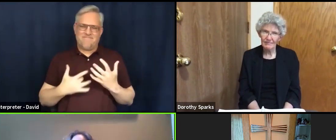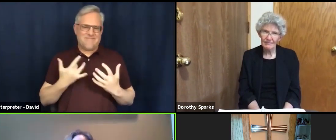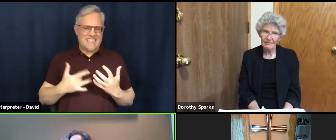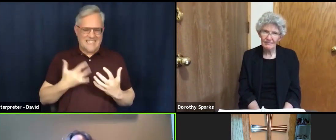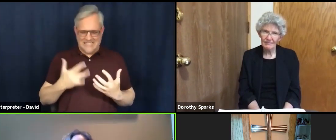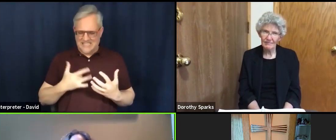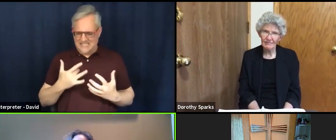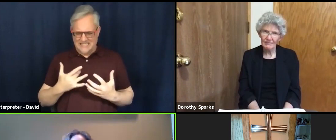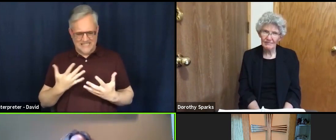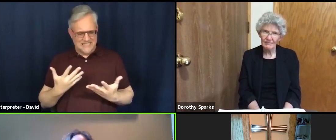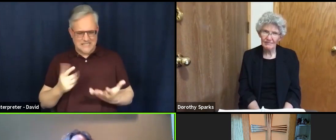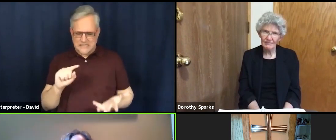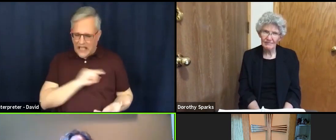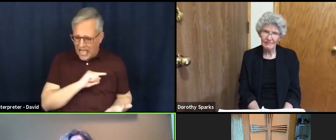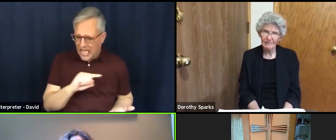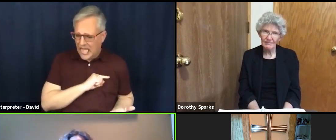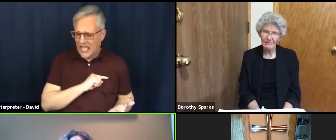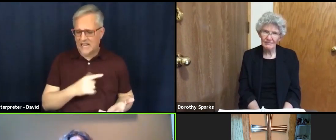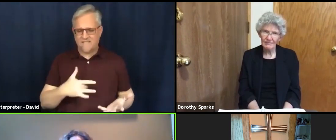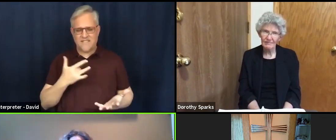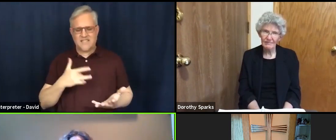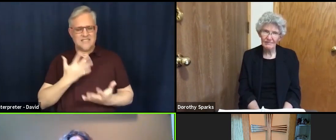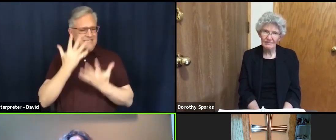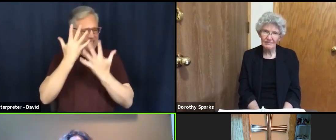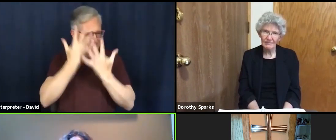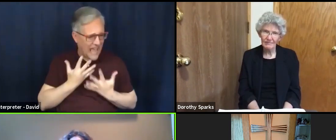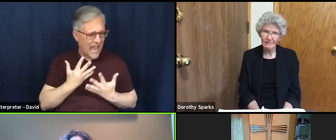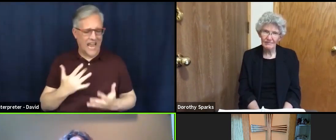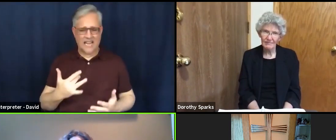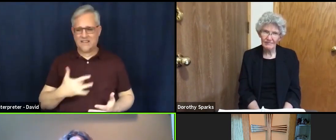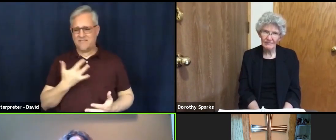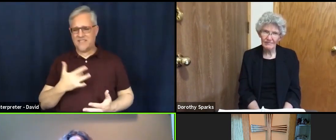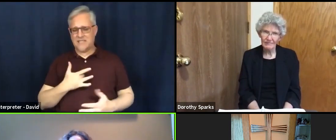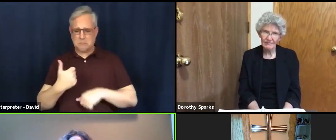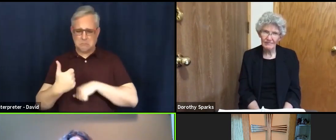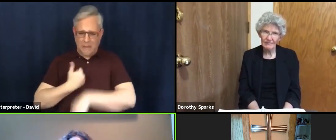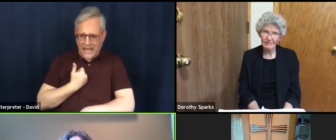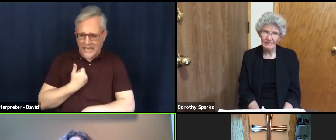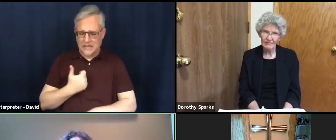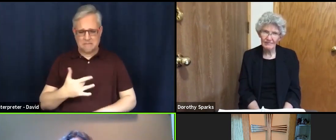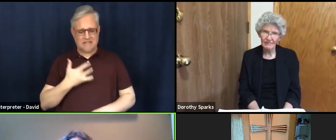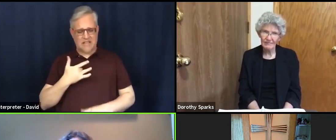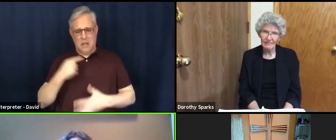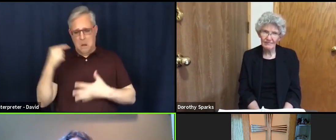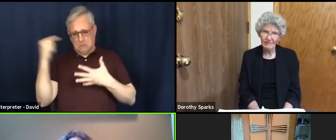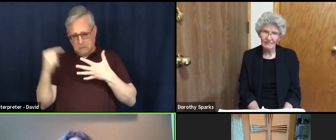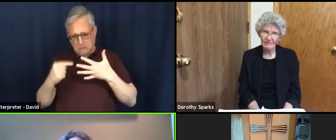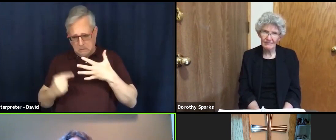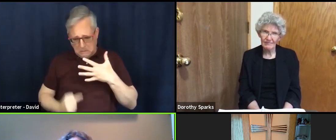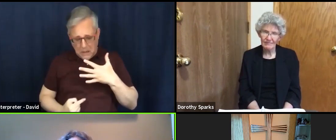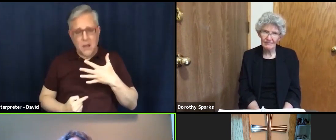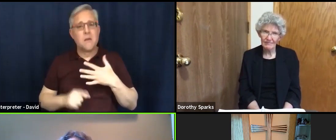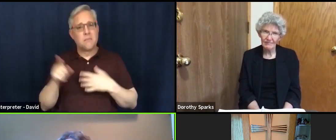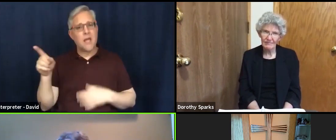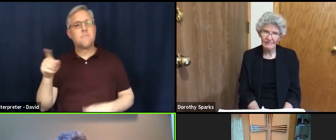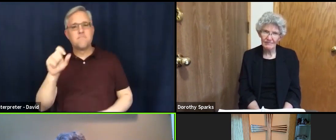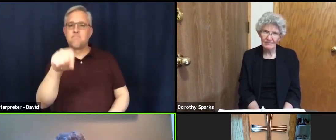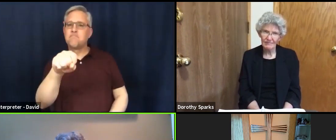all of the emotions that come up in those stories, they're asking us to focus on that.